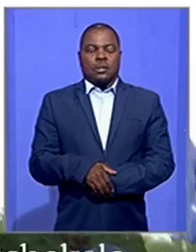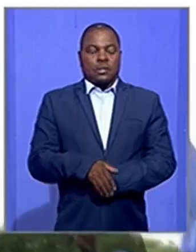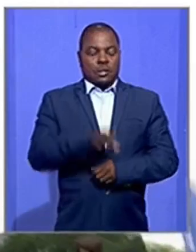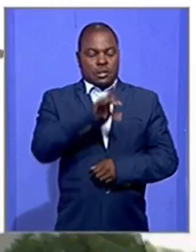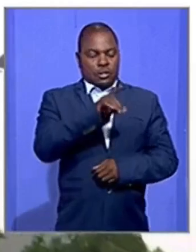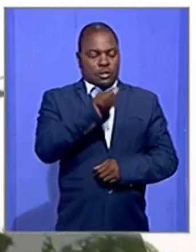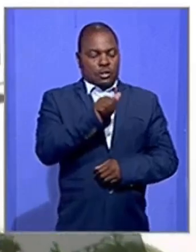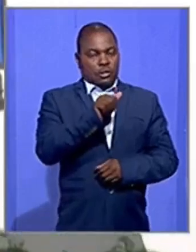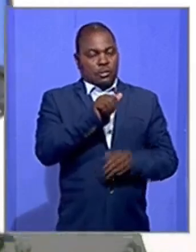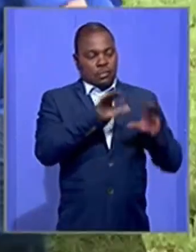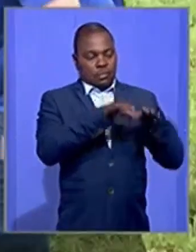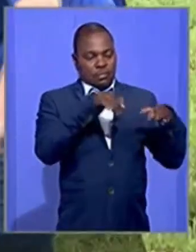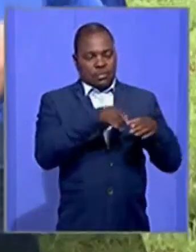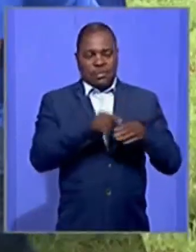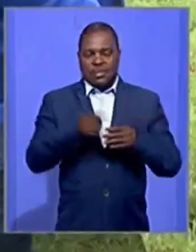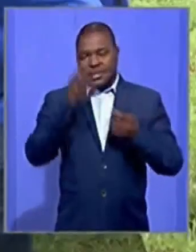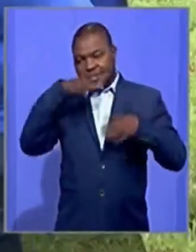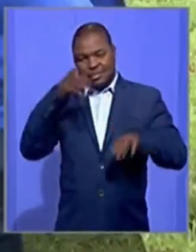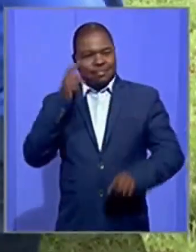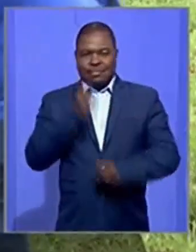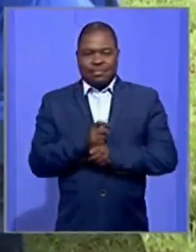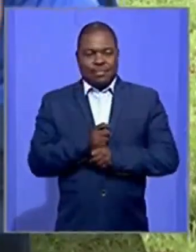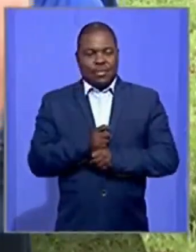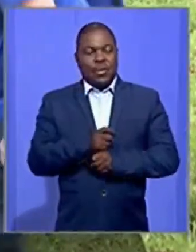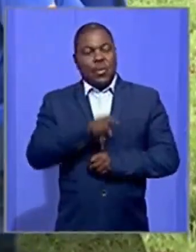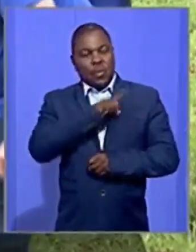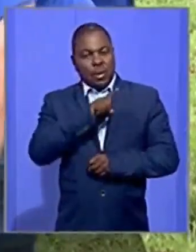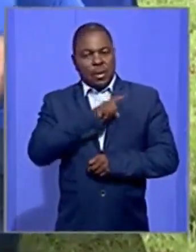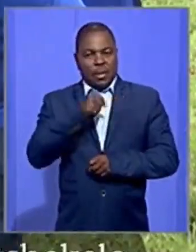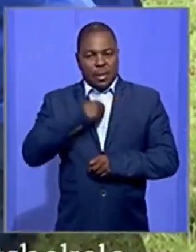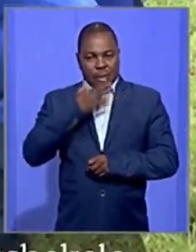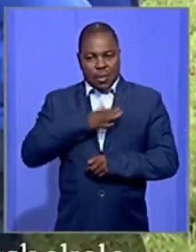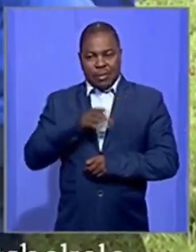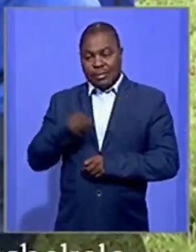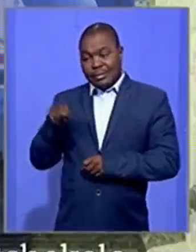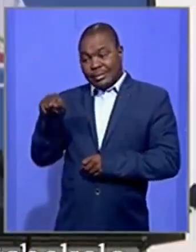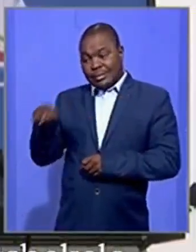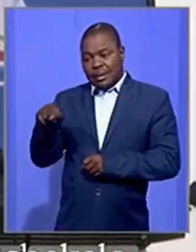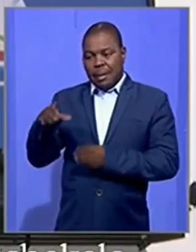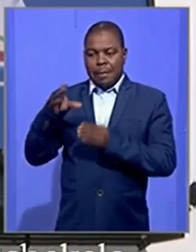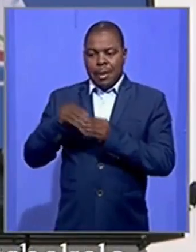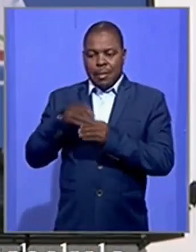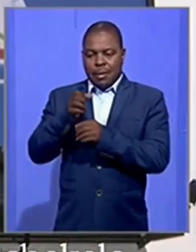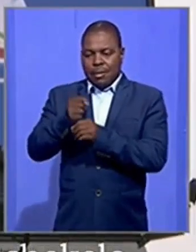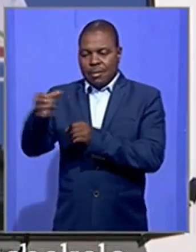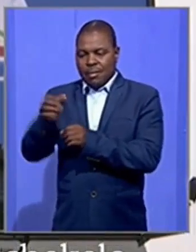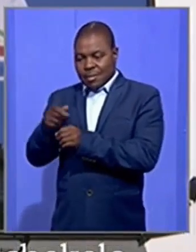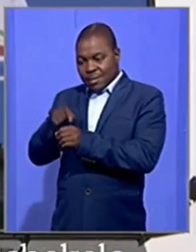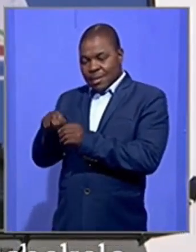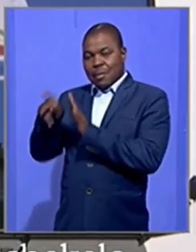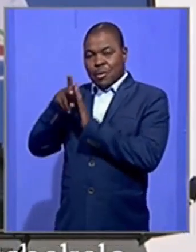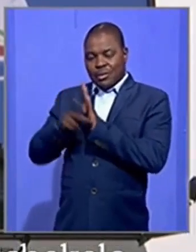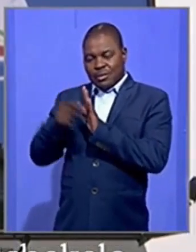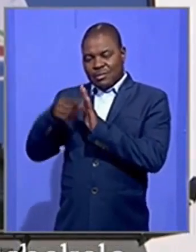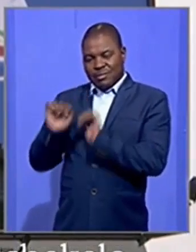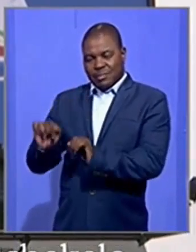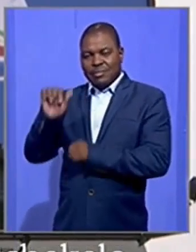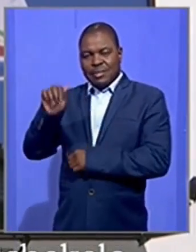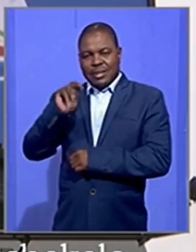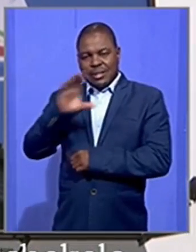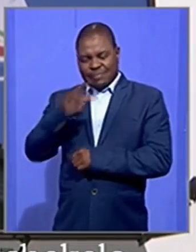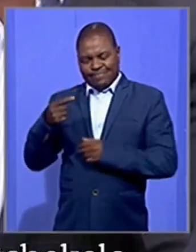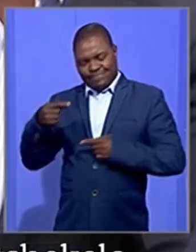DA e gana go latlhela seditsi mo kgatong ya yone ya go fedisiwa ga go thapa go ya ka boloko e le molao wa kgale wa ANC.